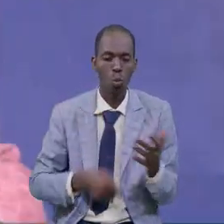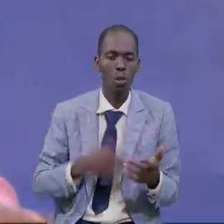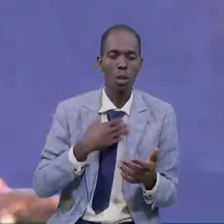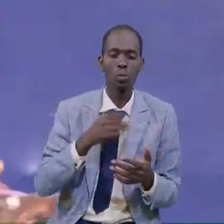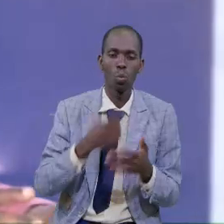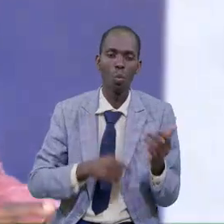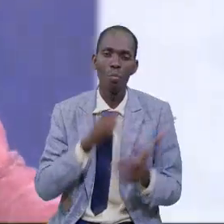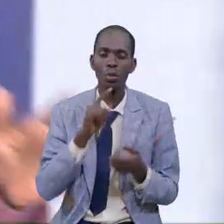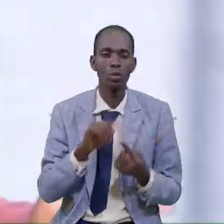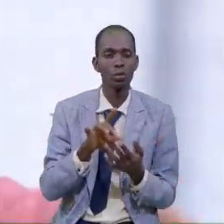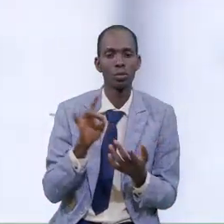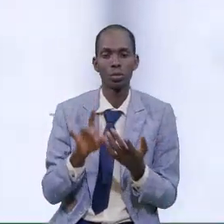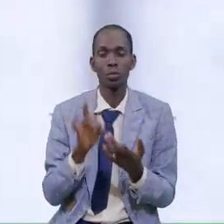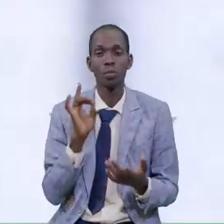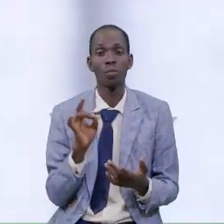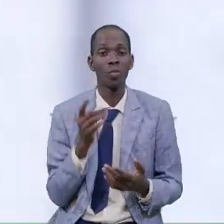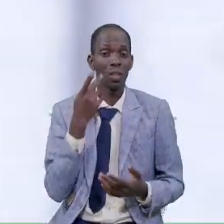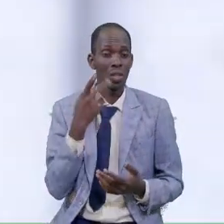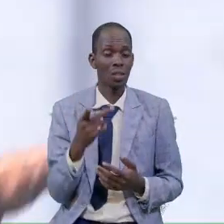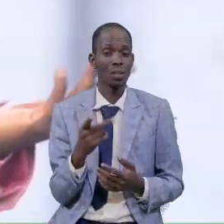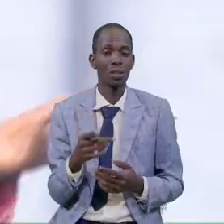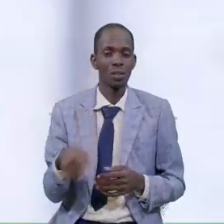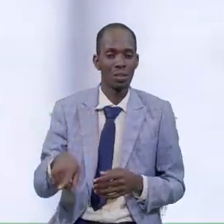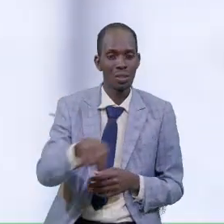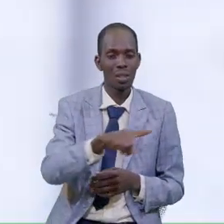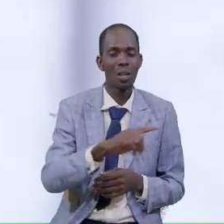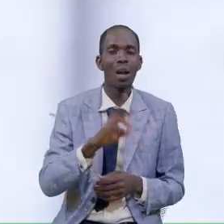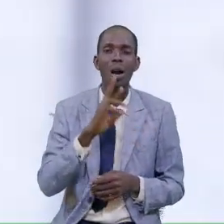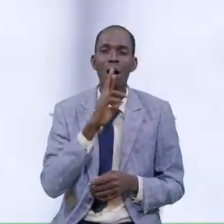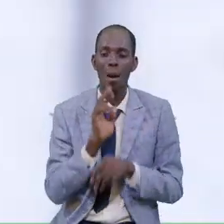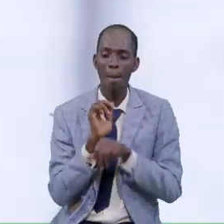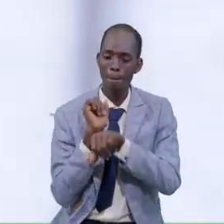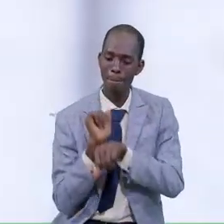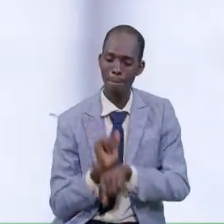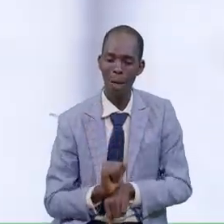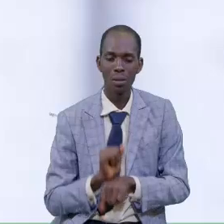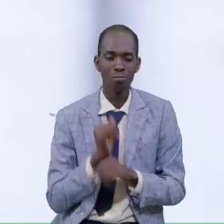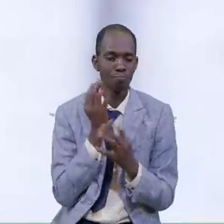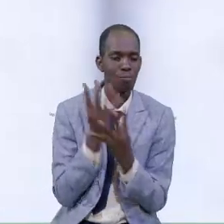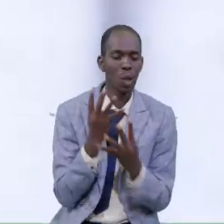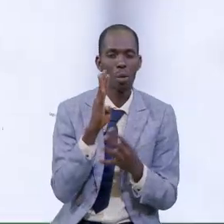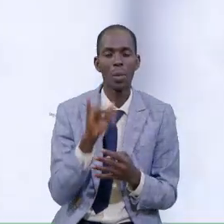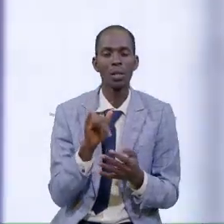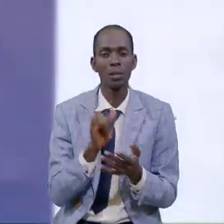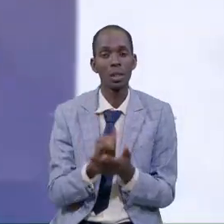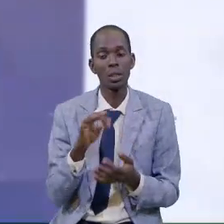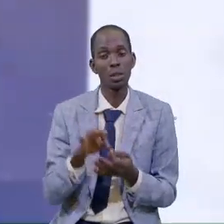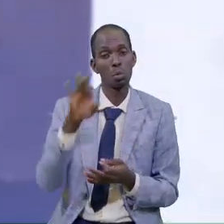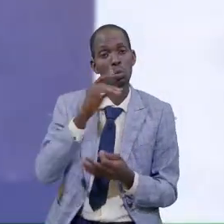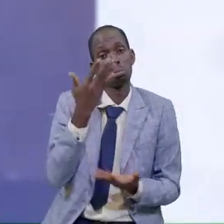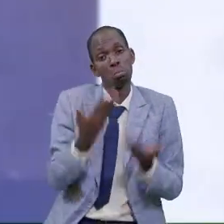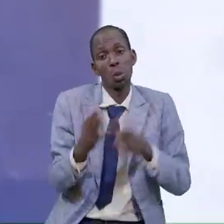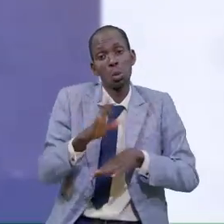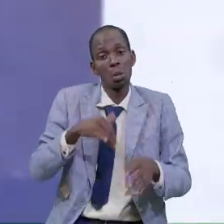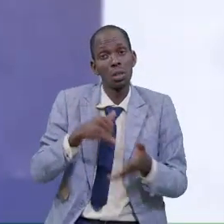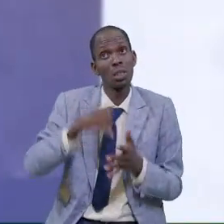They are bound by those evil spirits. So you might call them demons. And thank the Lord